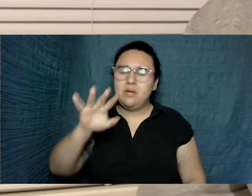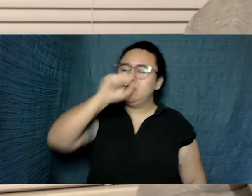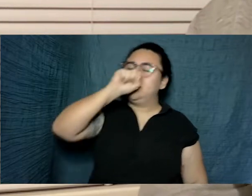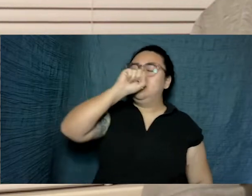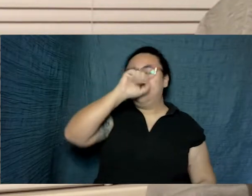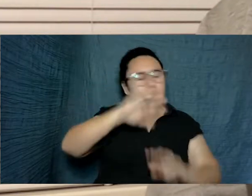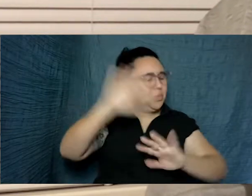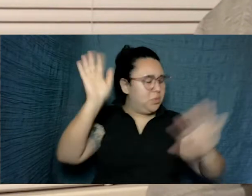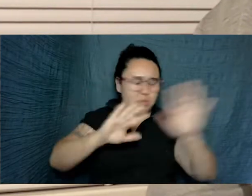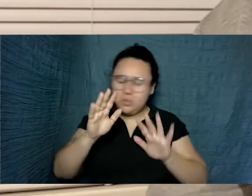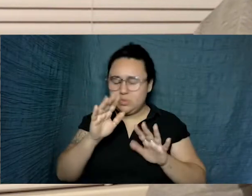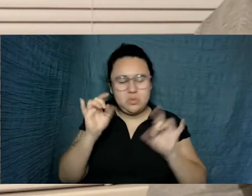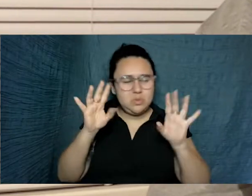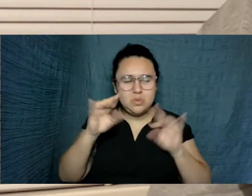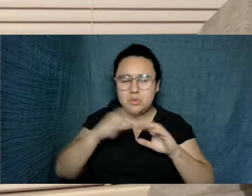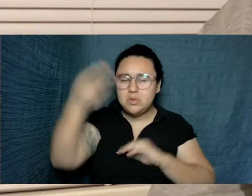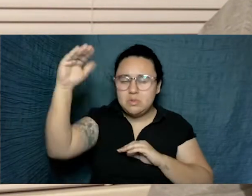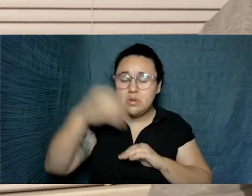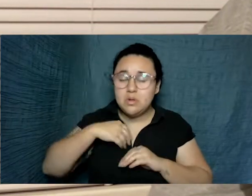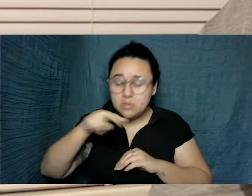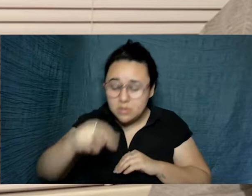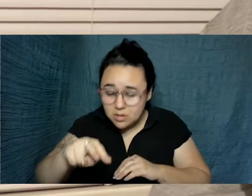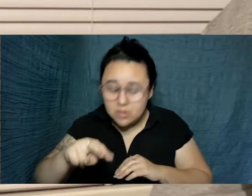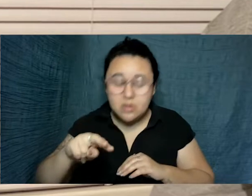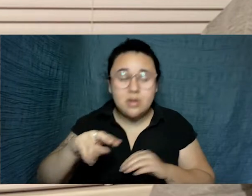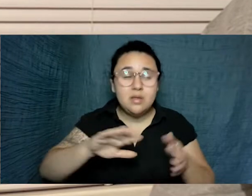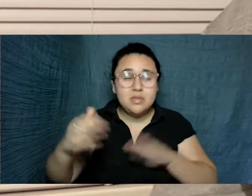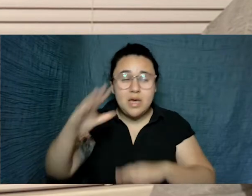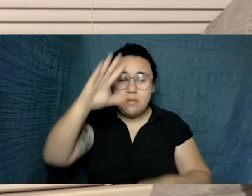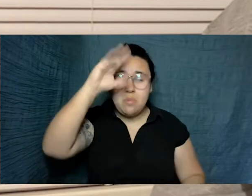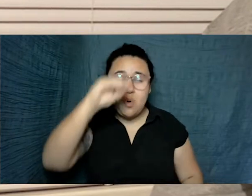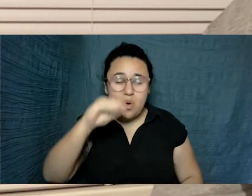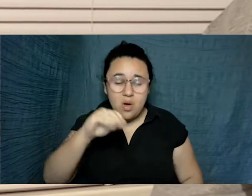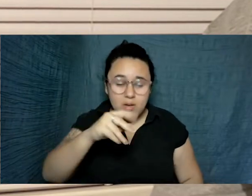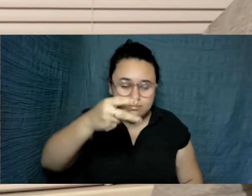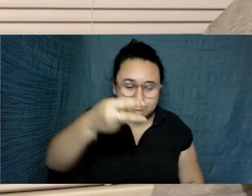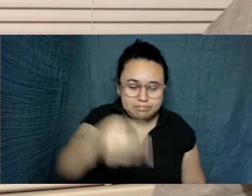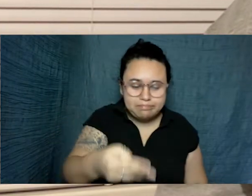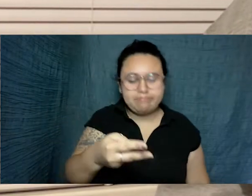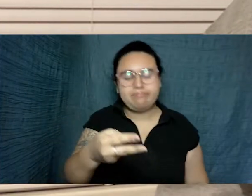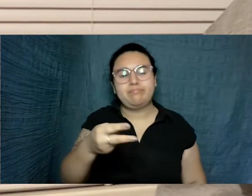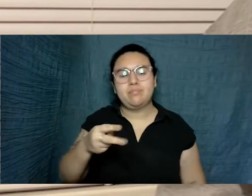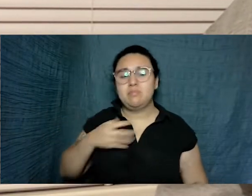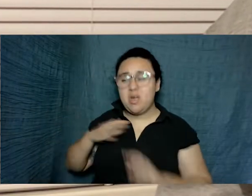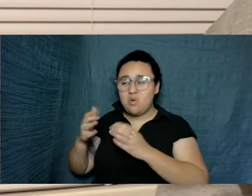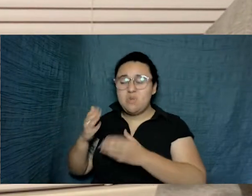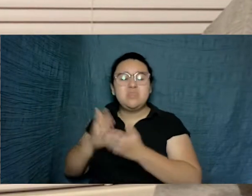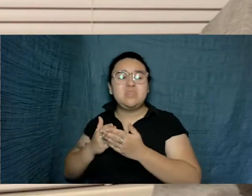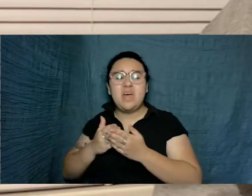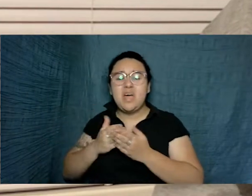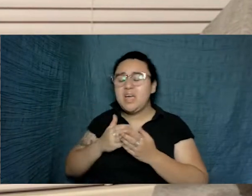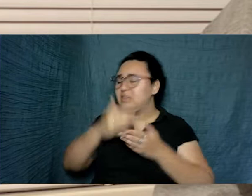down at the dead boy for a long time. Some of my crew couldn't force themselves, turning instead to the stink and blastedness of the trash